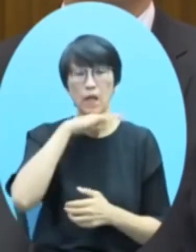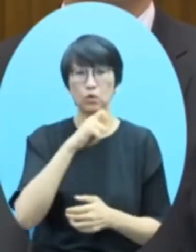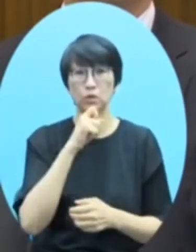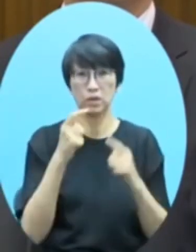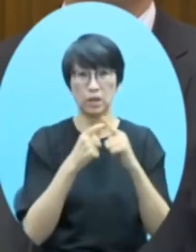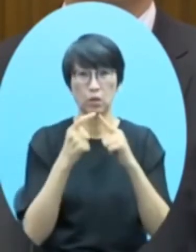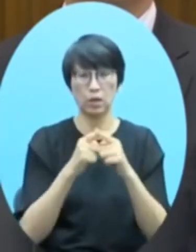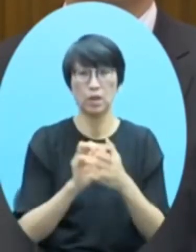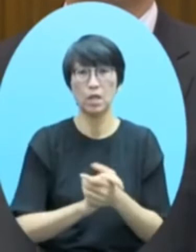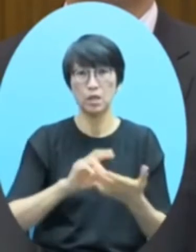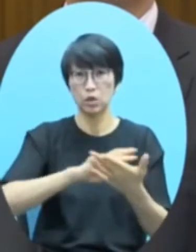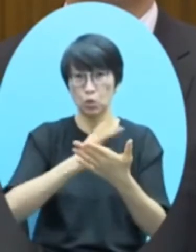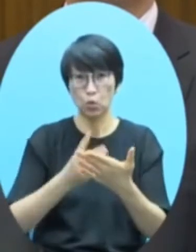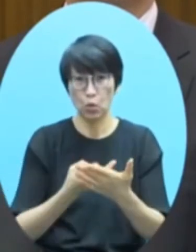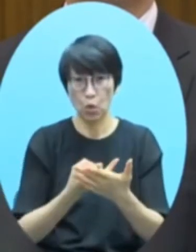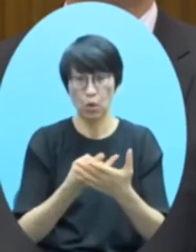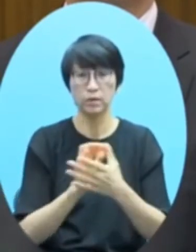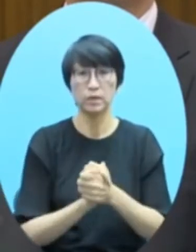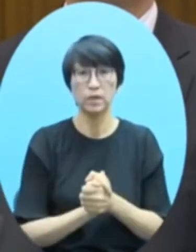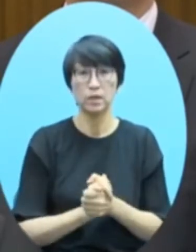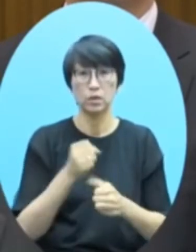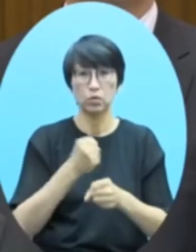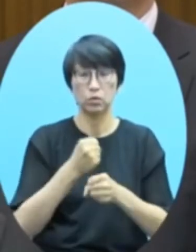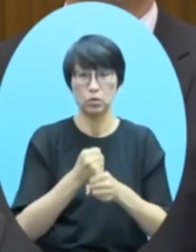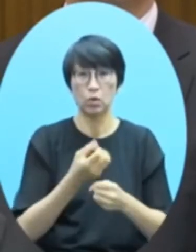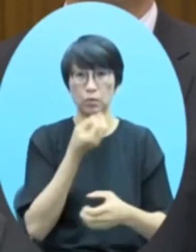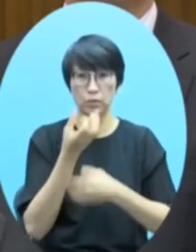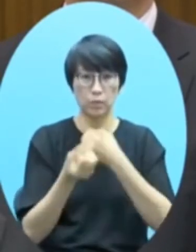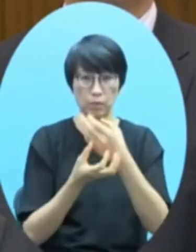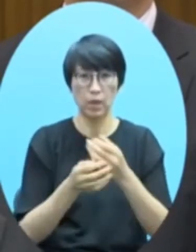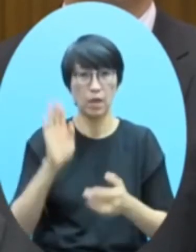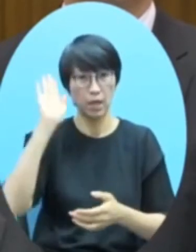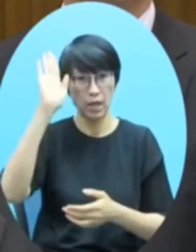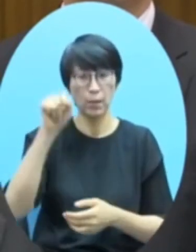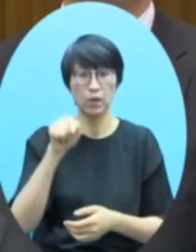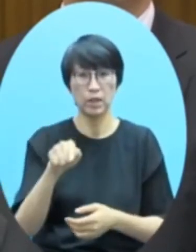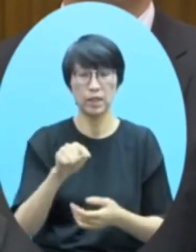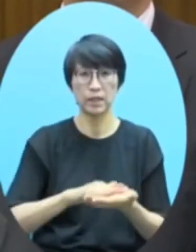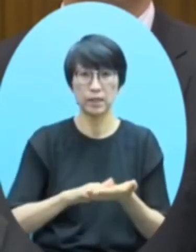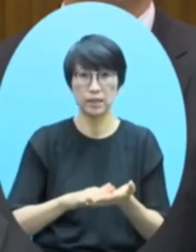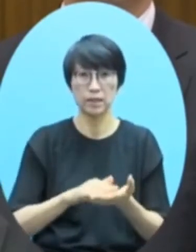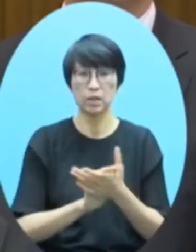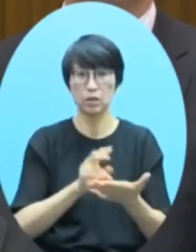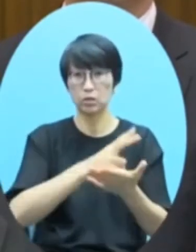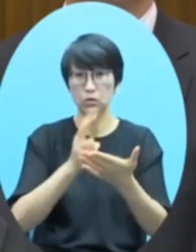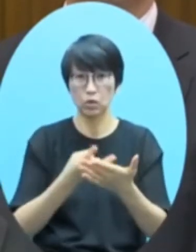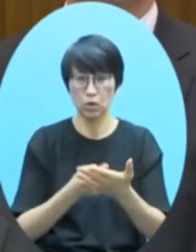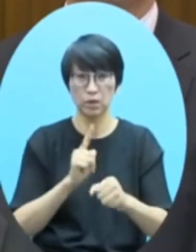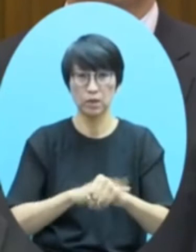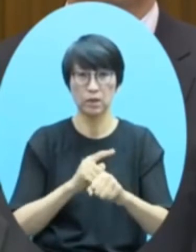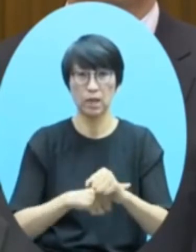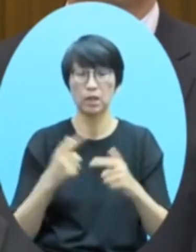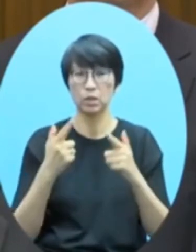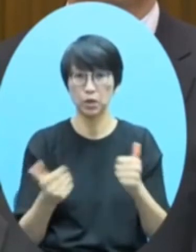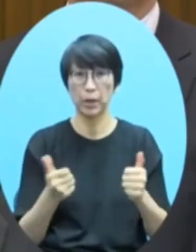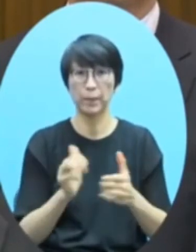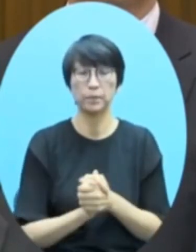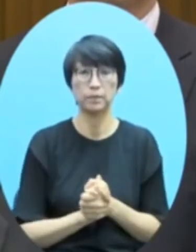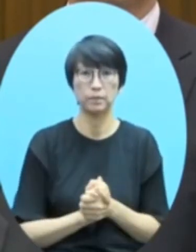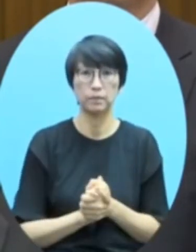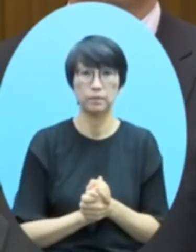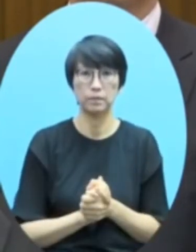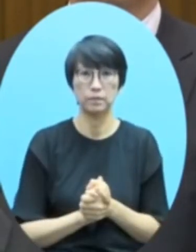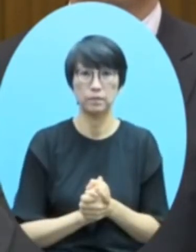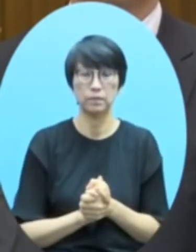needs to be some adjustments to the proposals, we could accommodate those adjustments in time. So that